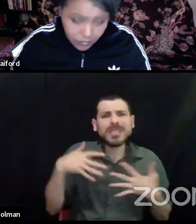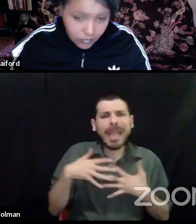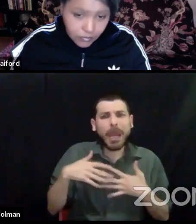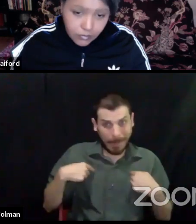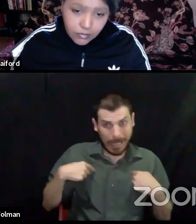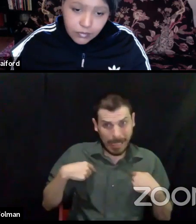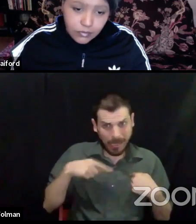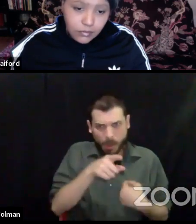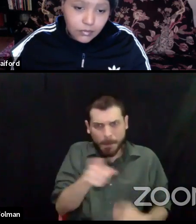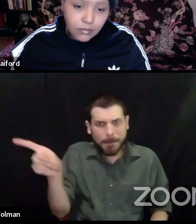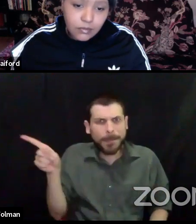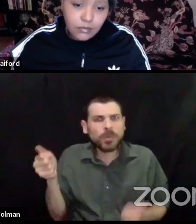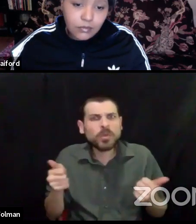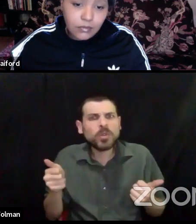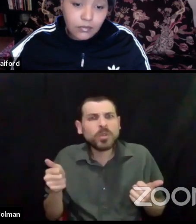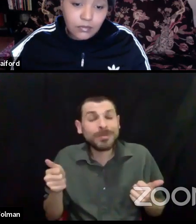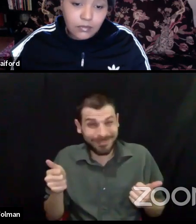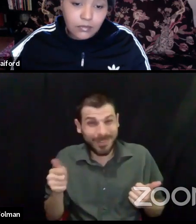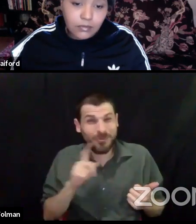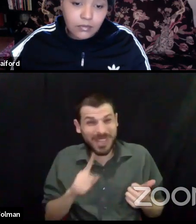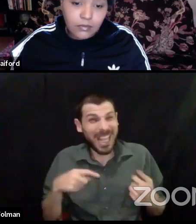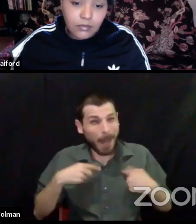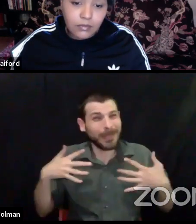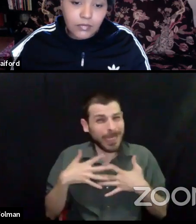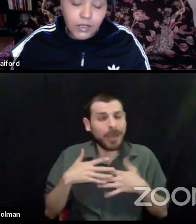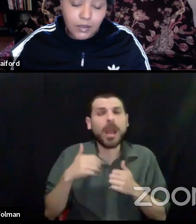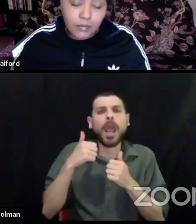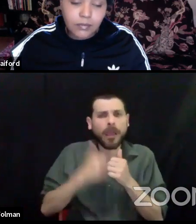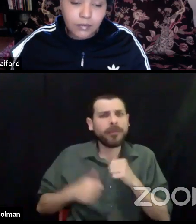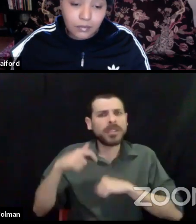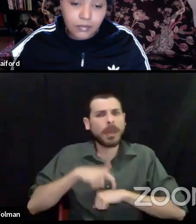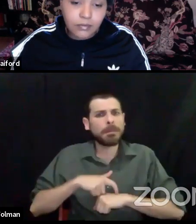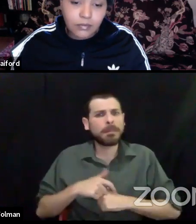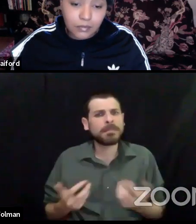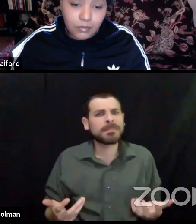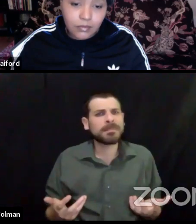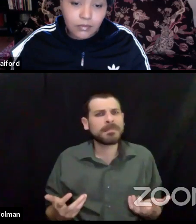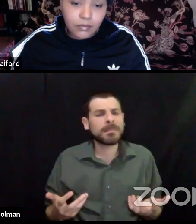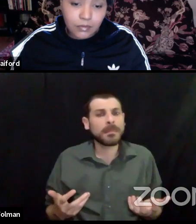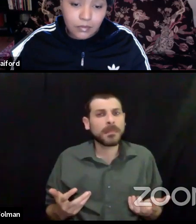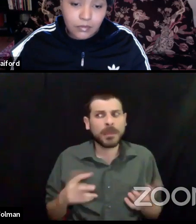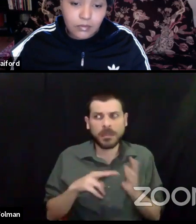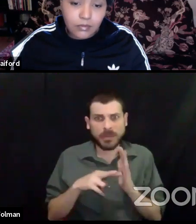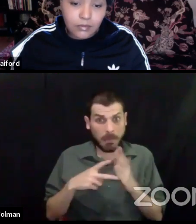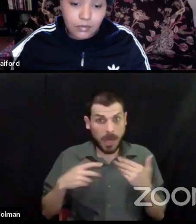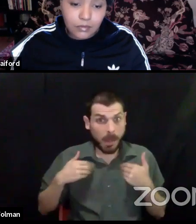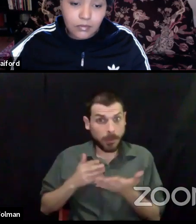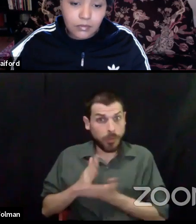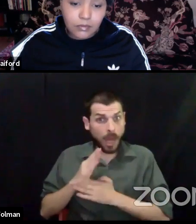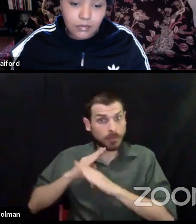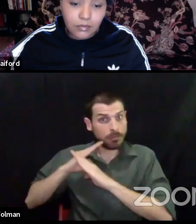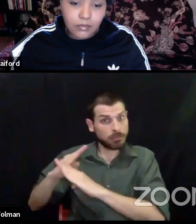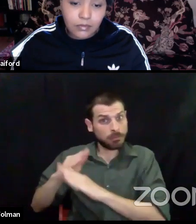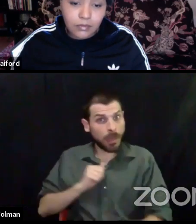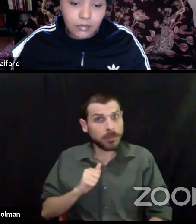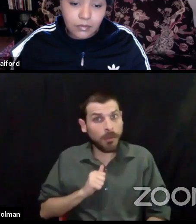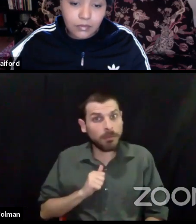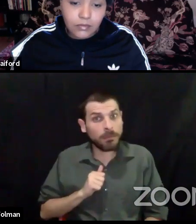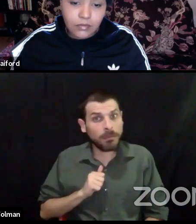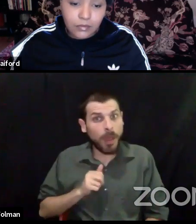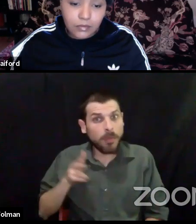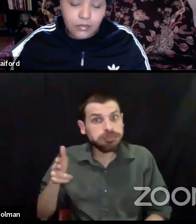token, shouldn't we be scared for our lives every time we see them? Yeah. And shouldn't that same right to protect ourselves to self-defense be